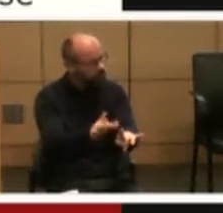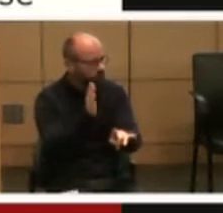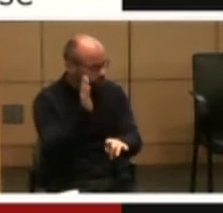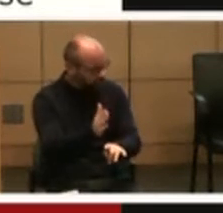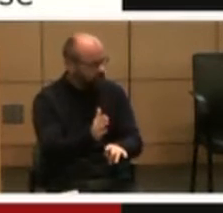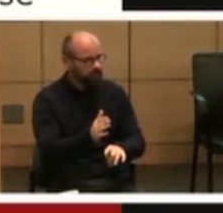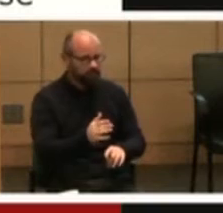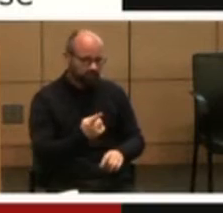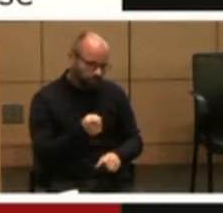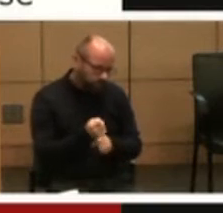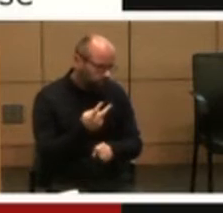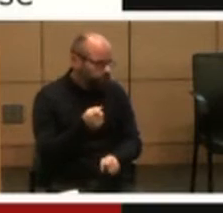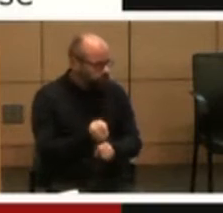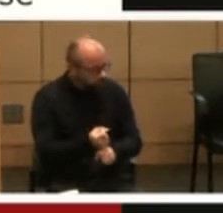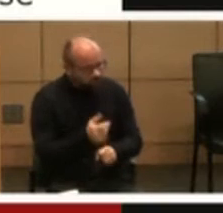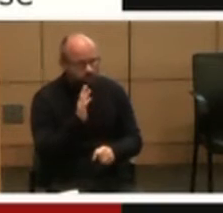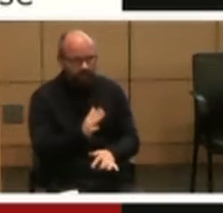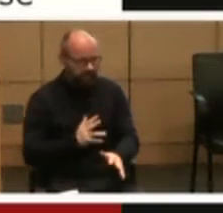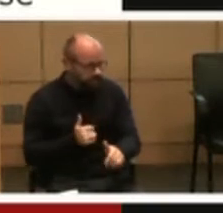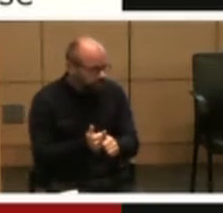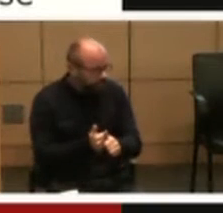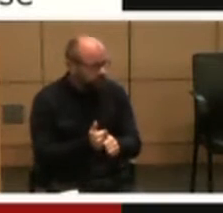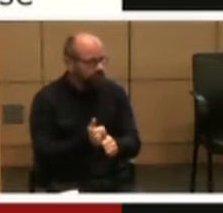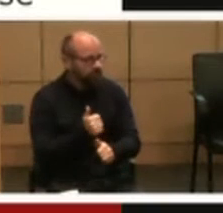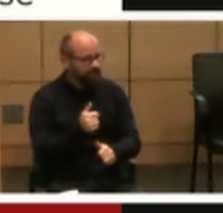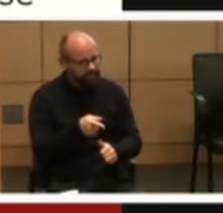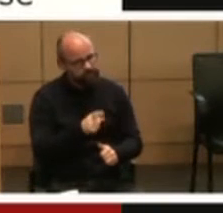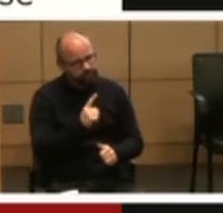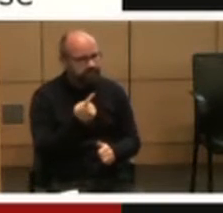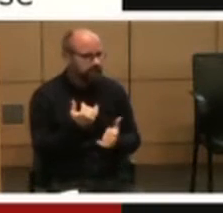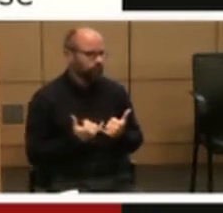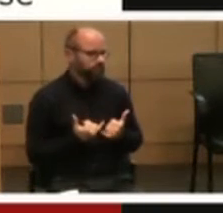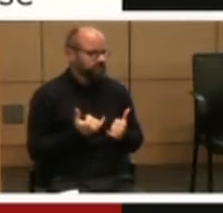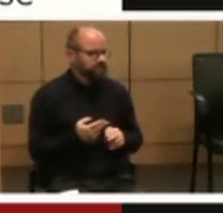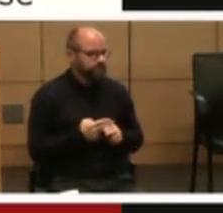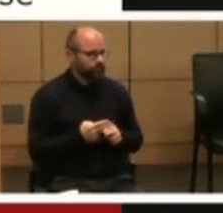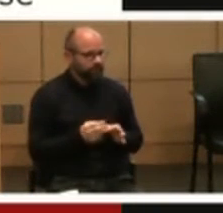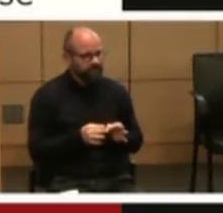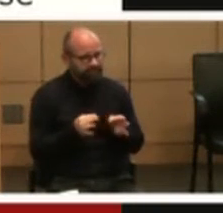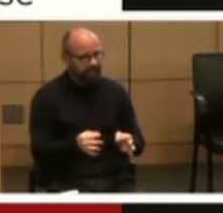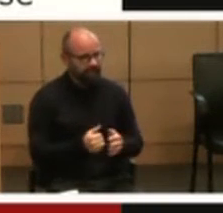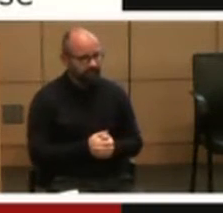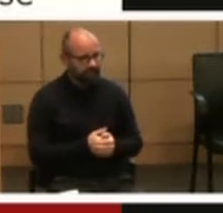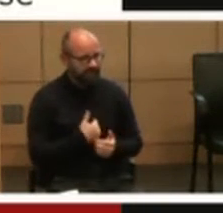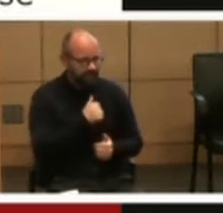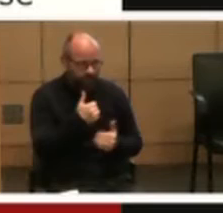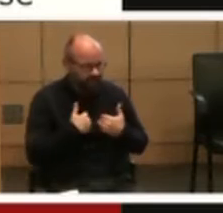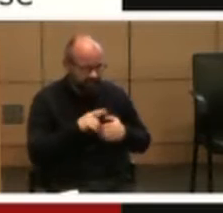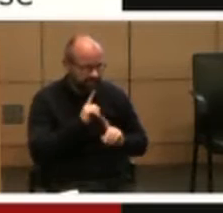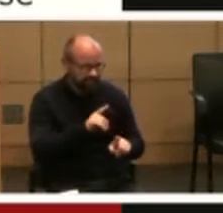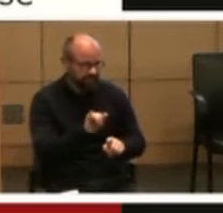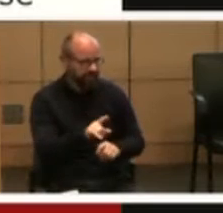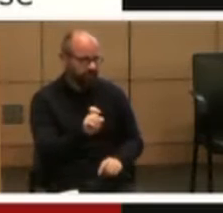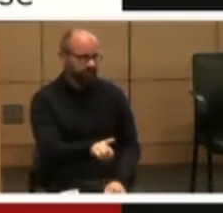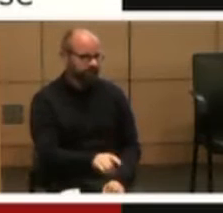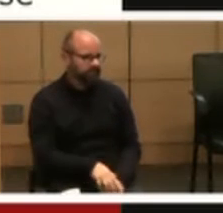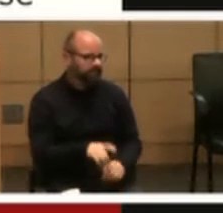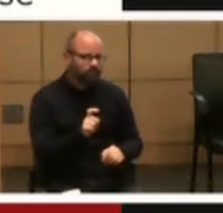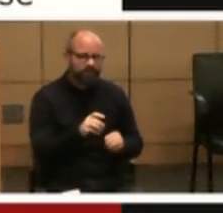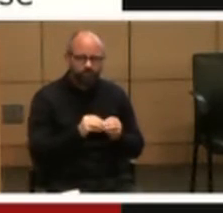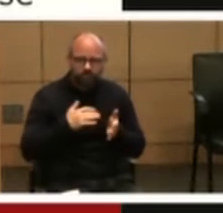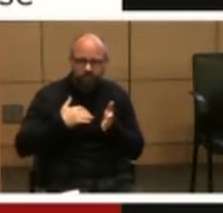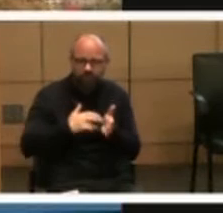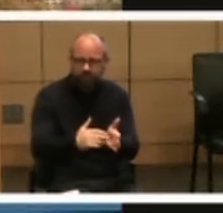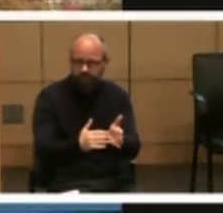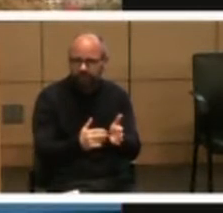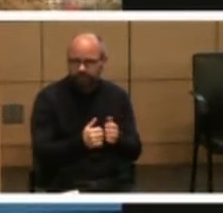more, they'll actually catch up, and this is just a delay. I don't have the answer to that question. We need a lot more work before we get to